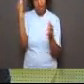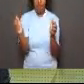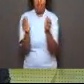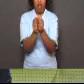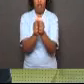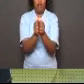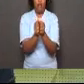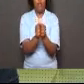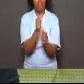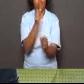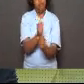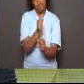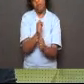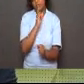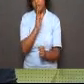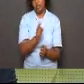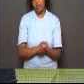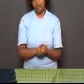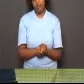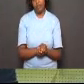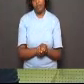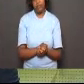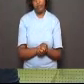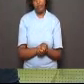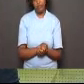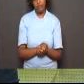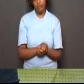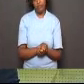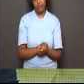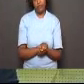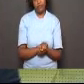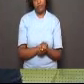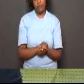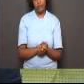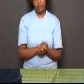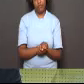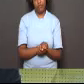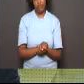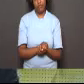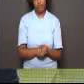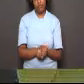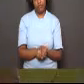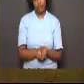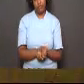share certain areas of administrative power or organization.